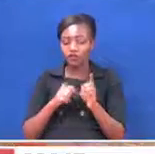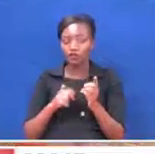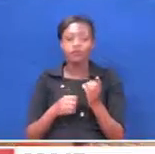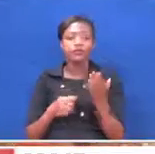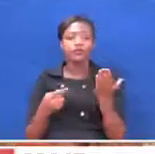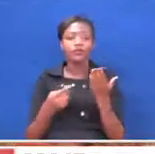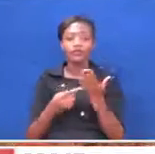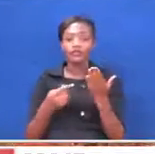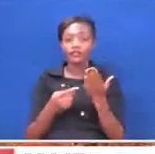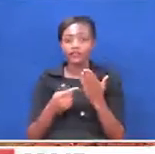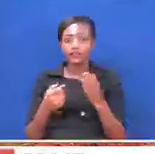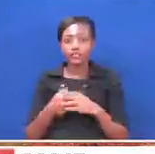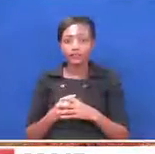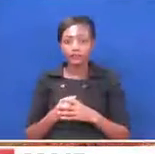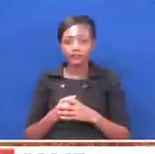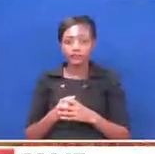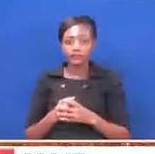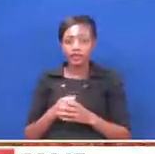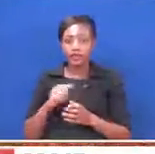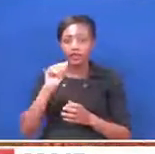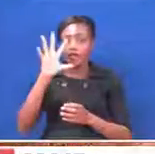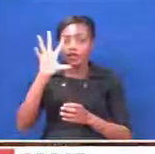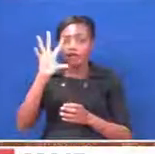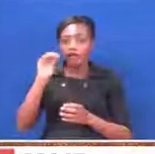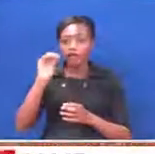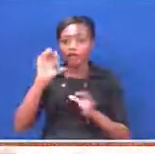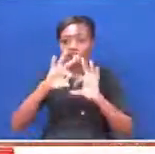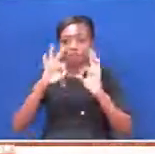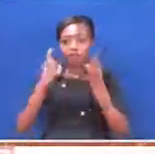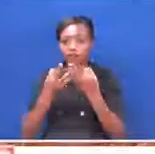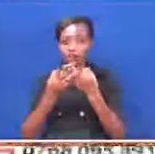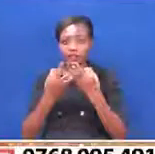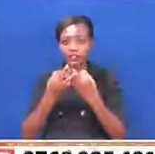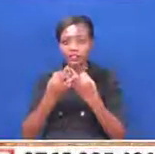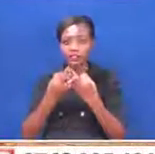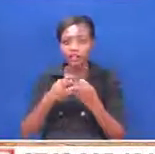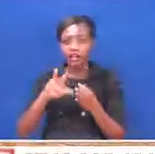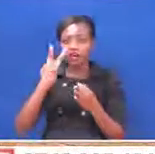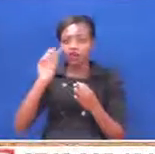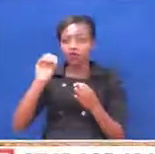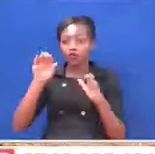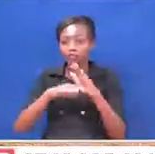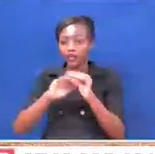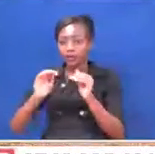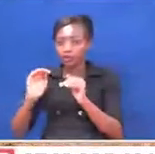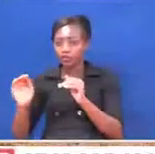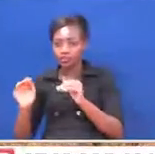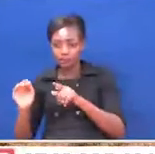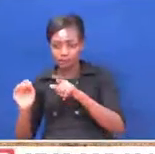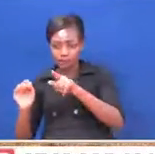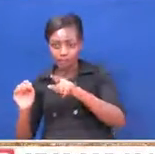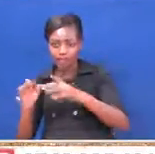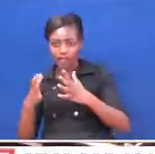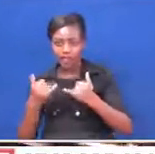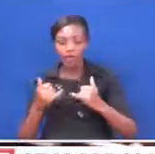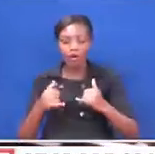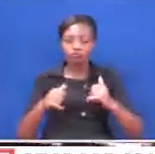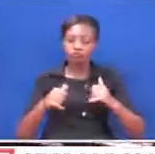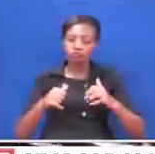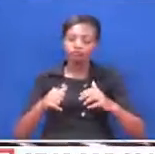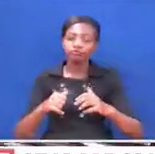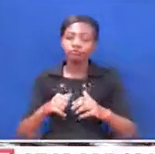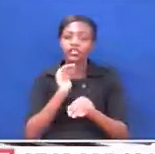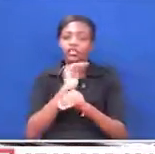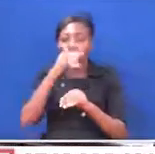Taveta. 50 families from Ikanga village in Voi sub-county in Taita Taveta County are seeking compensation